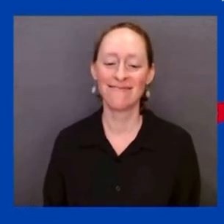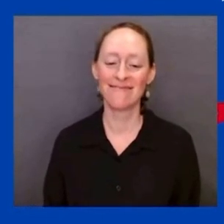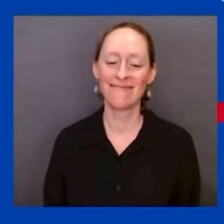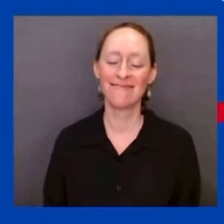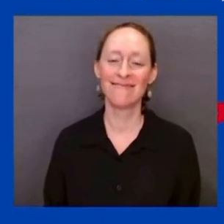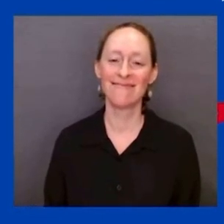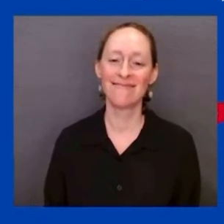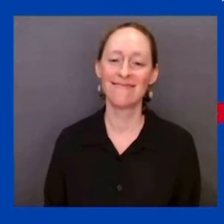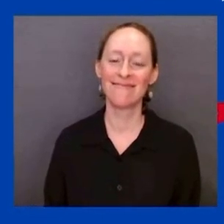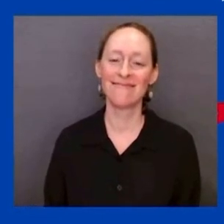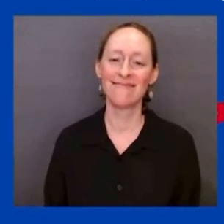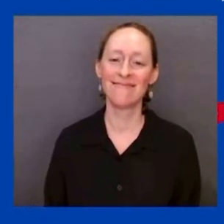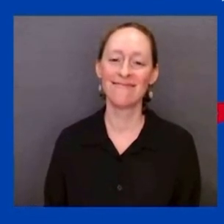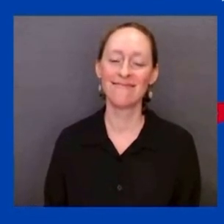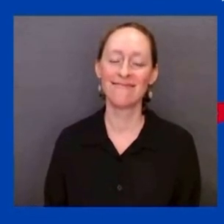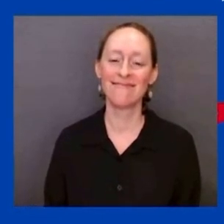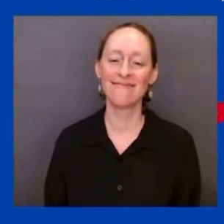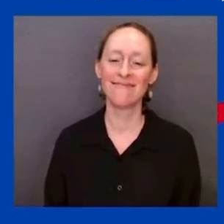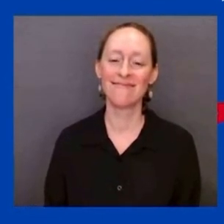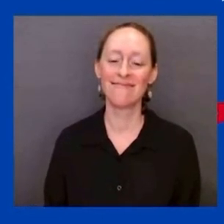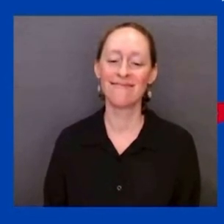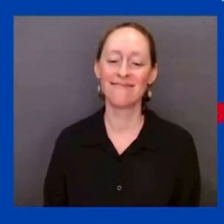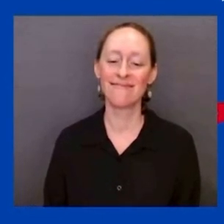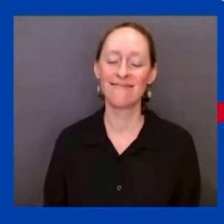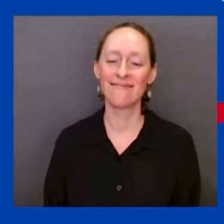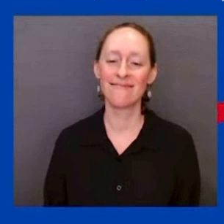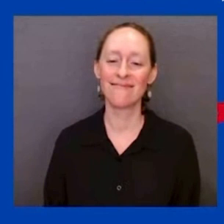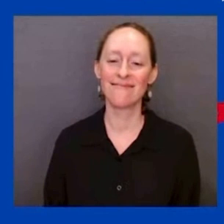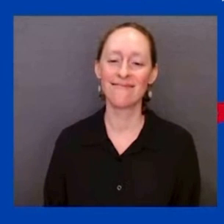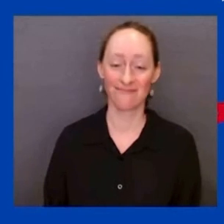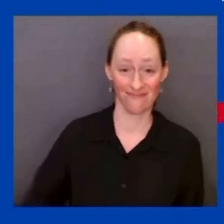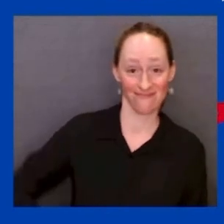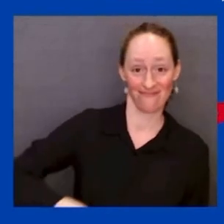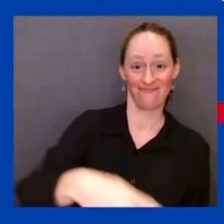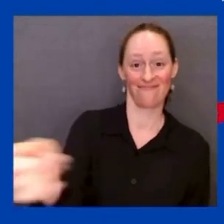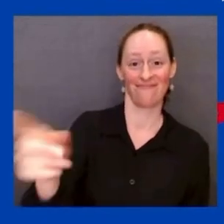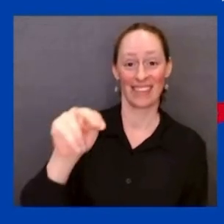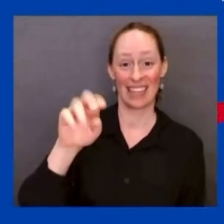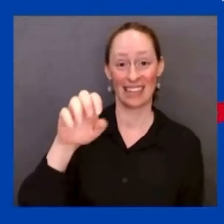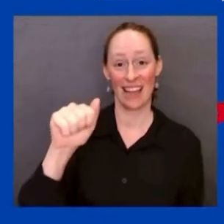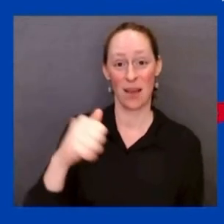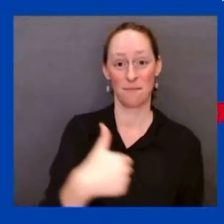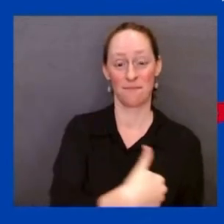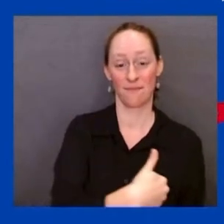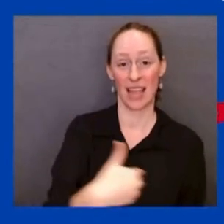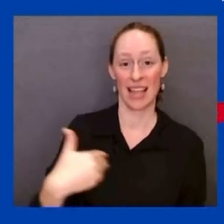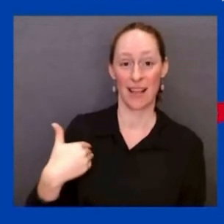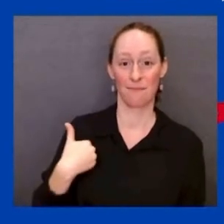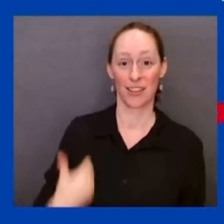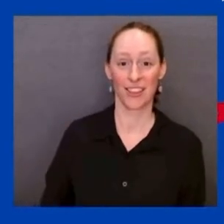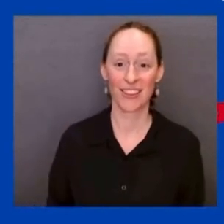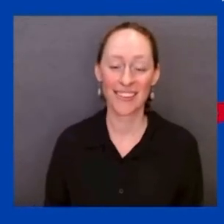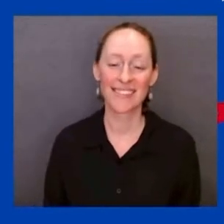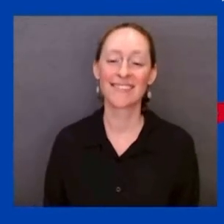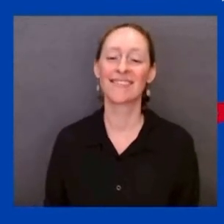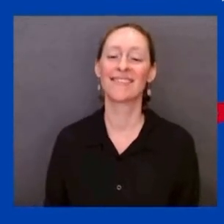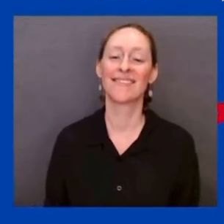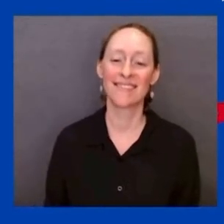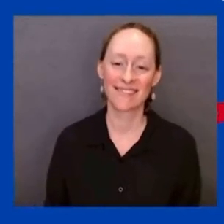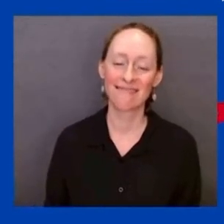NEA members. And, you know, I knew that Joe would always be the education